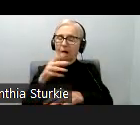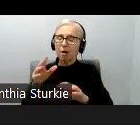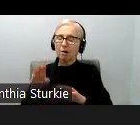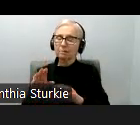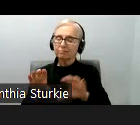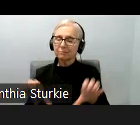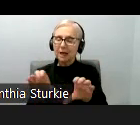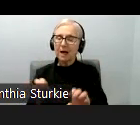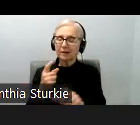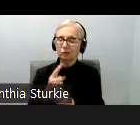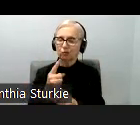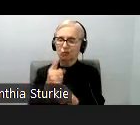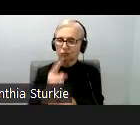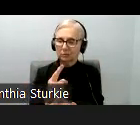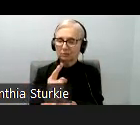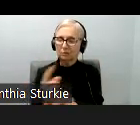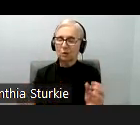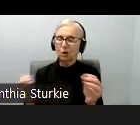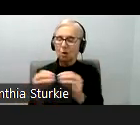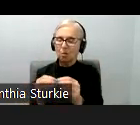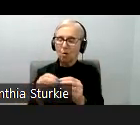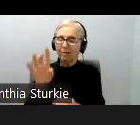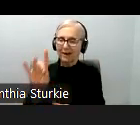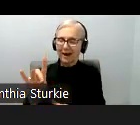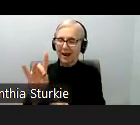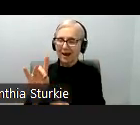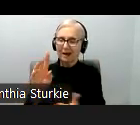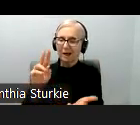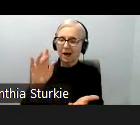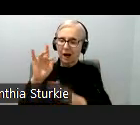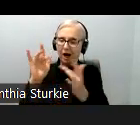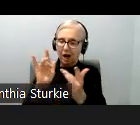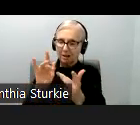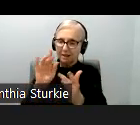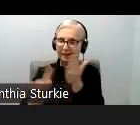sessions of no more than 8 treatment contact hours per week for